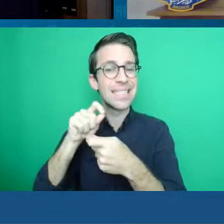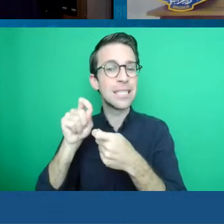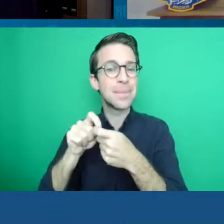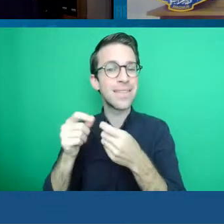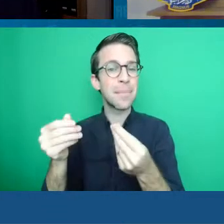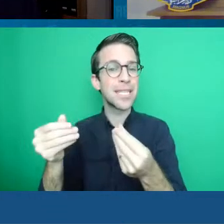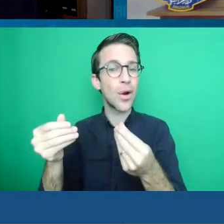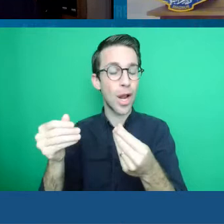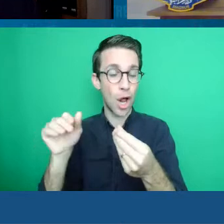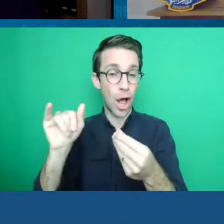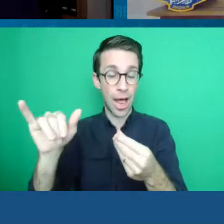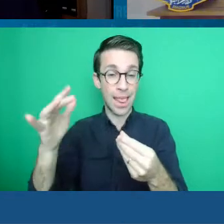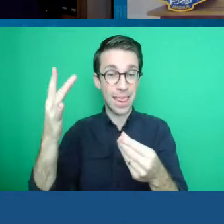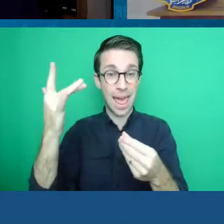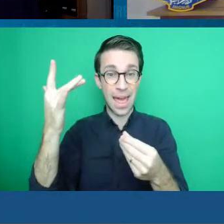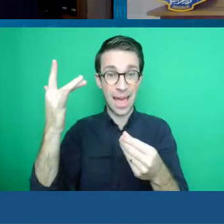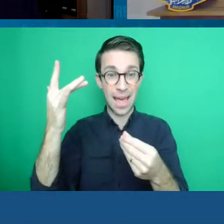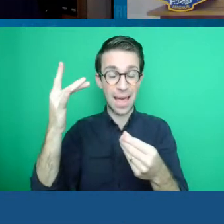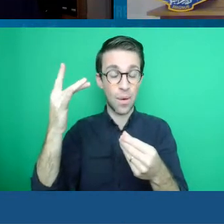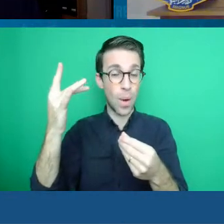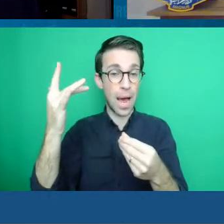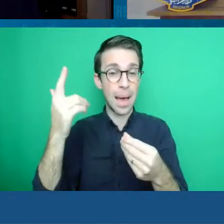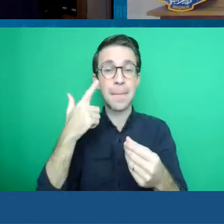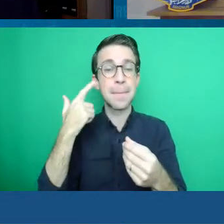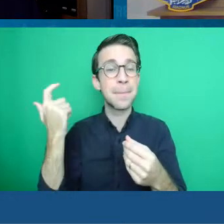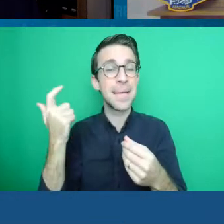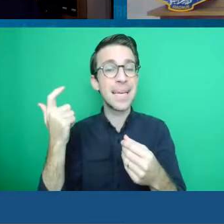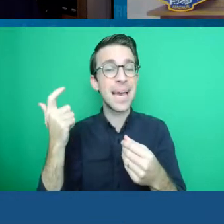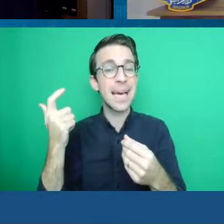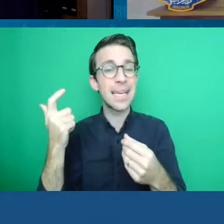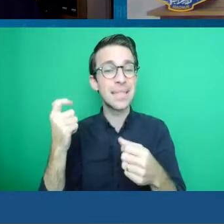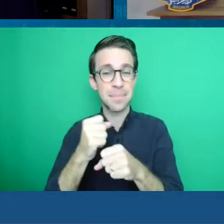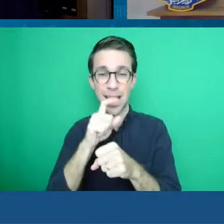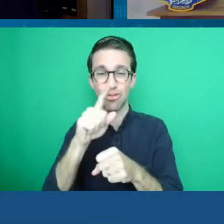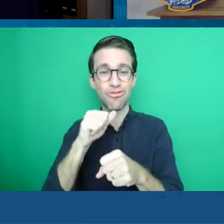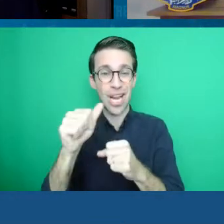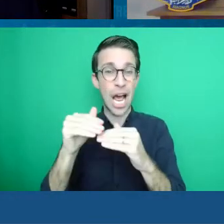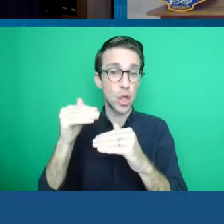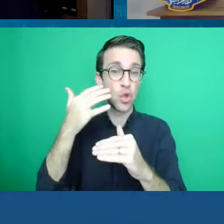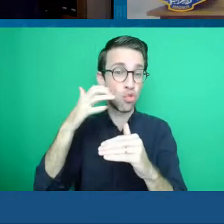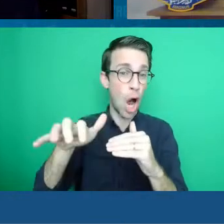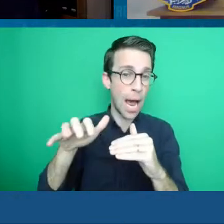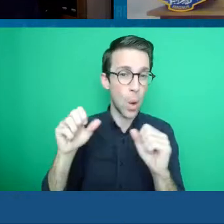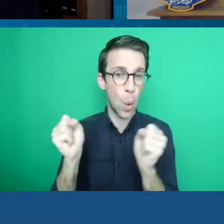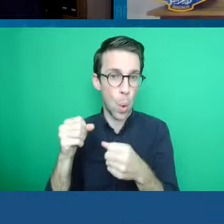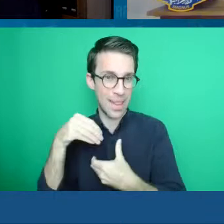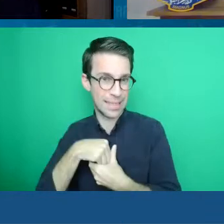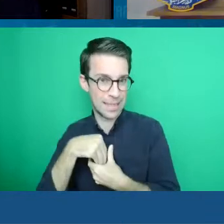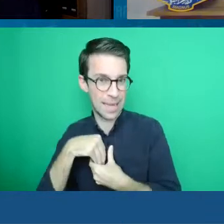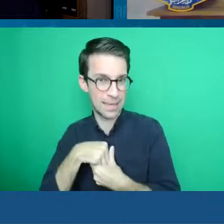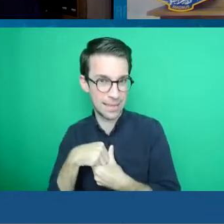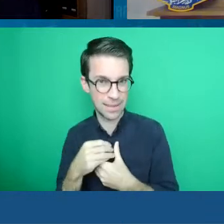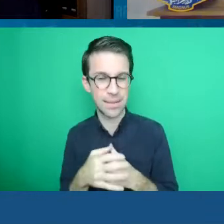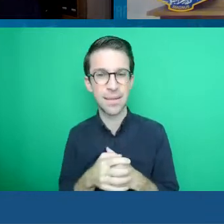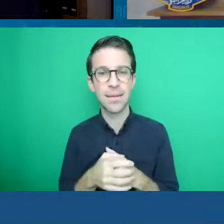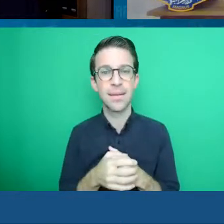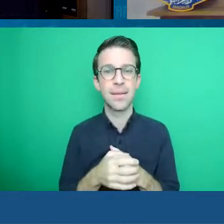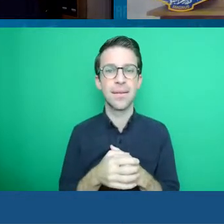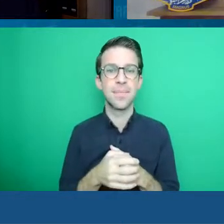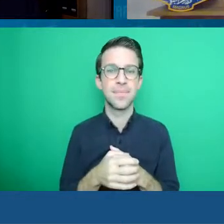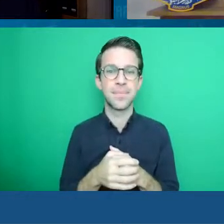thermal environment inside the suit itself, so you don't get too hot or too cold. I managed to keep the temperature. I tell